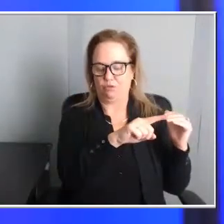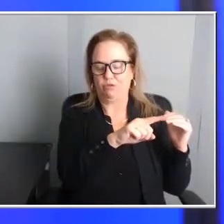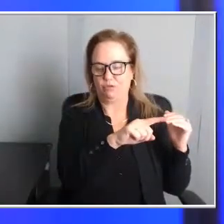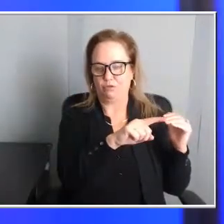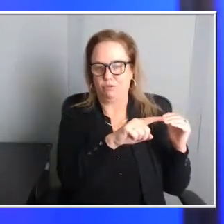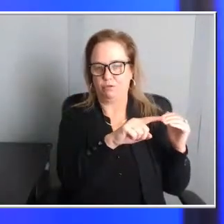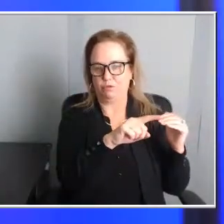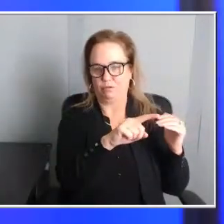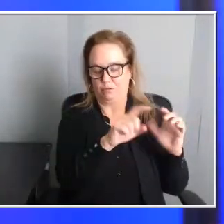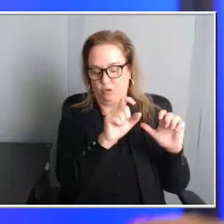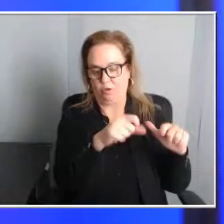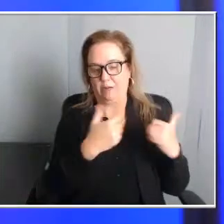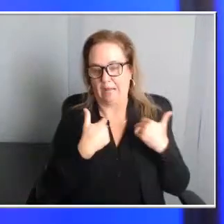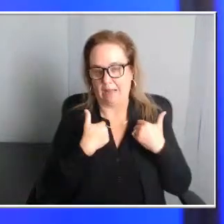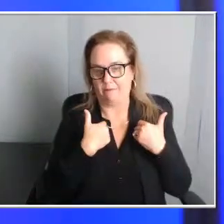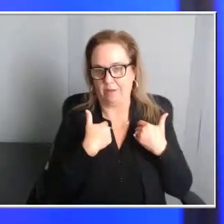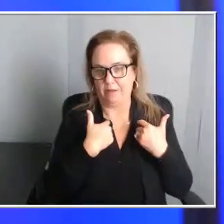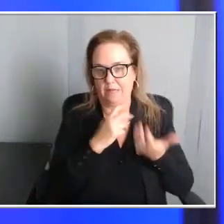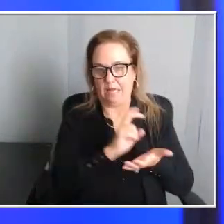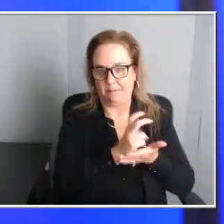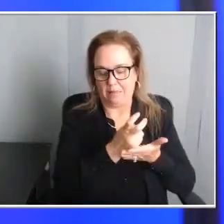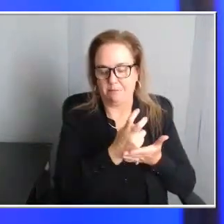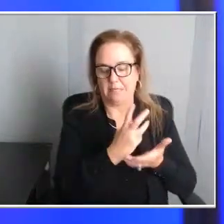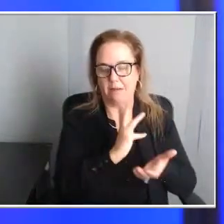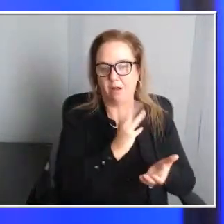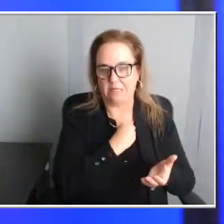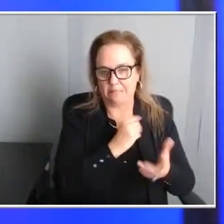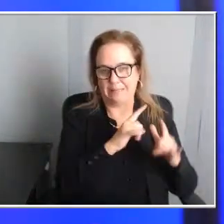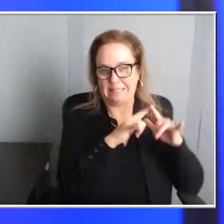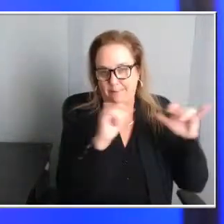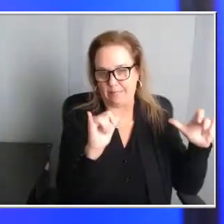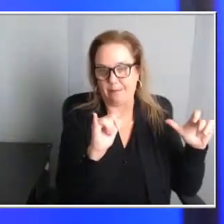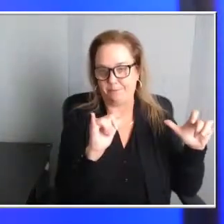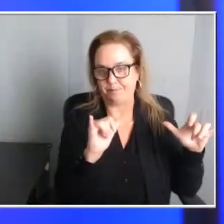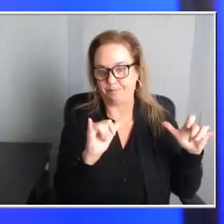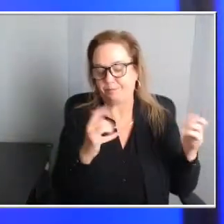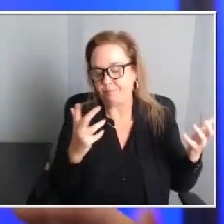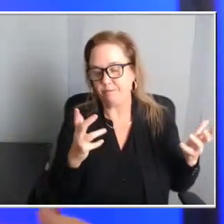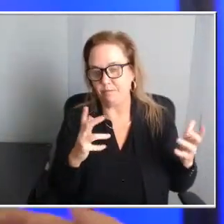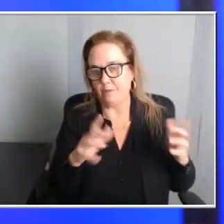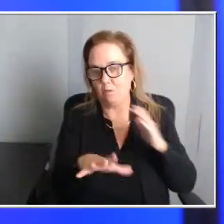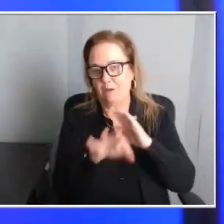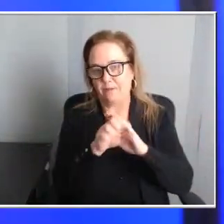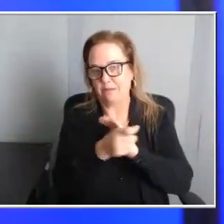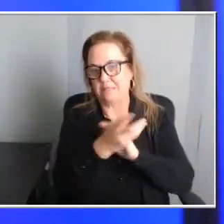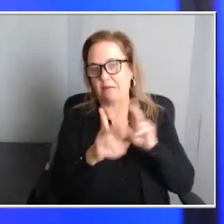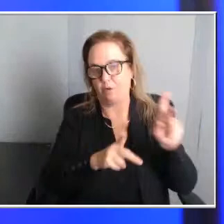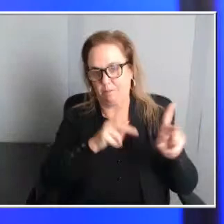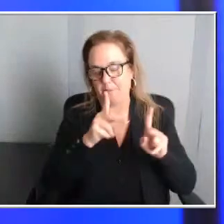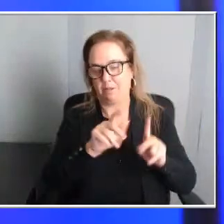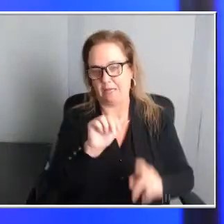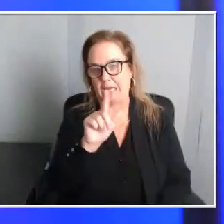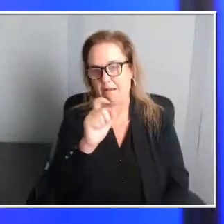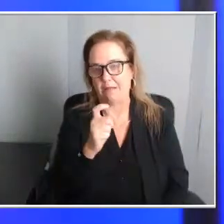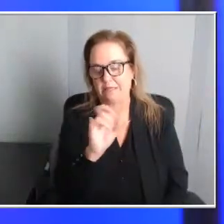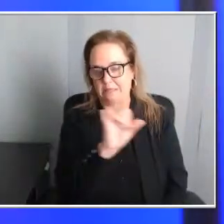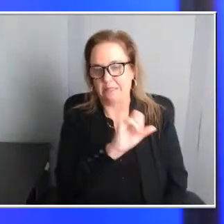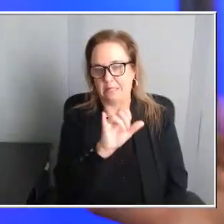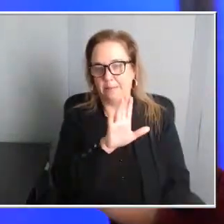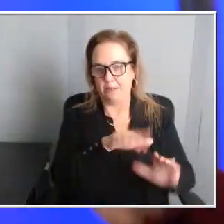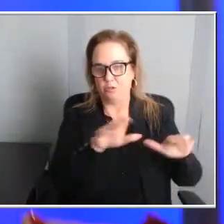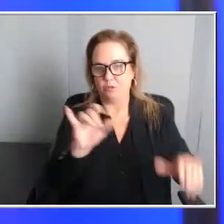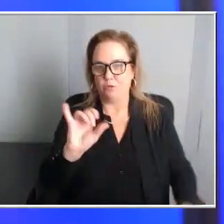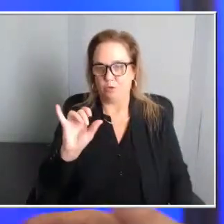that you could have epilepsy and autism at the same time. We've discovered several people that, like Alex, have autism, and their children also.